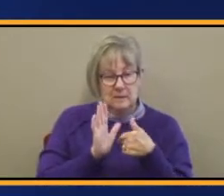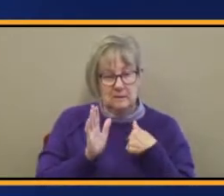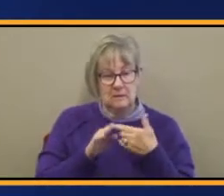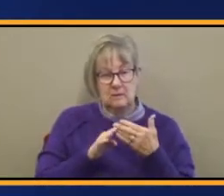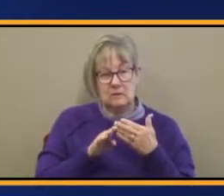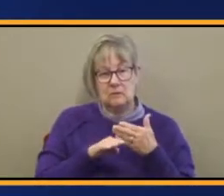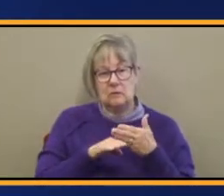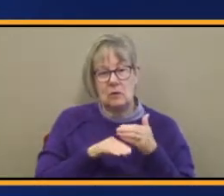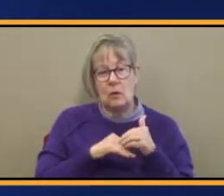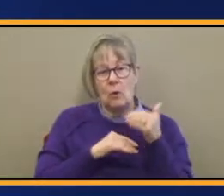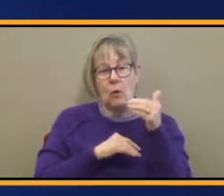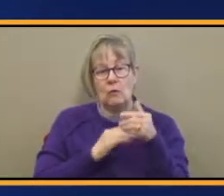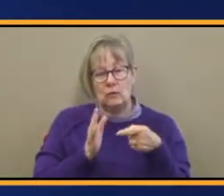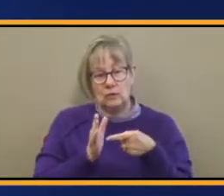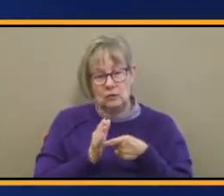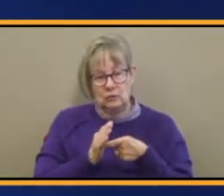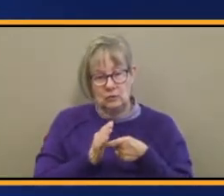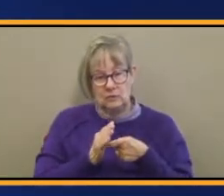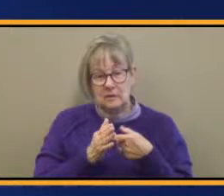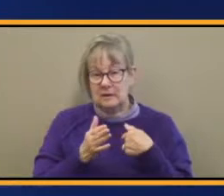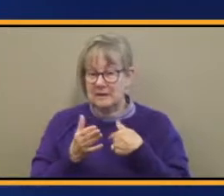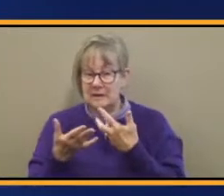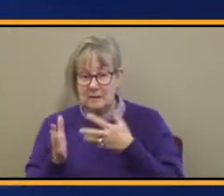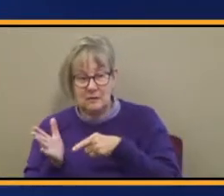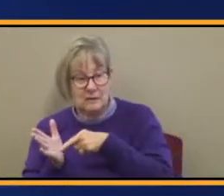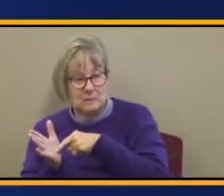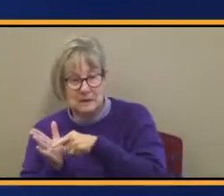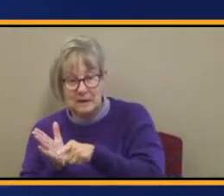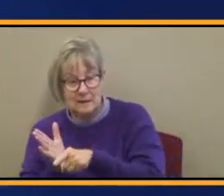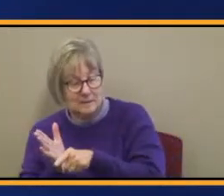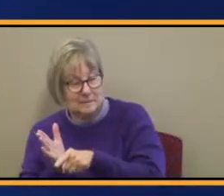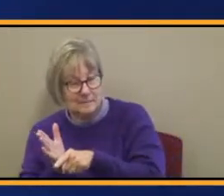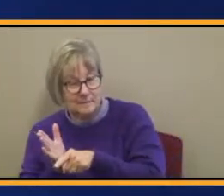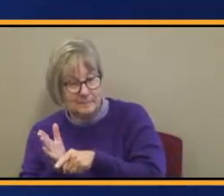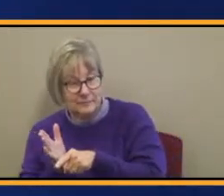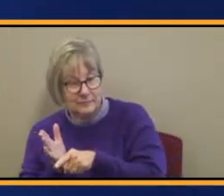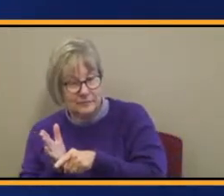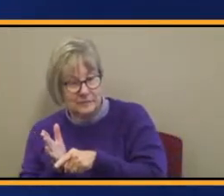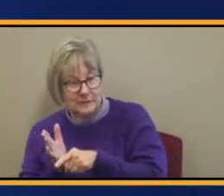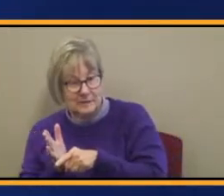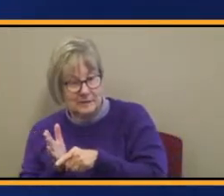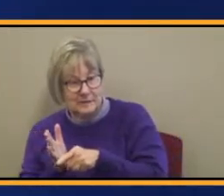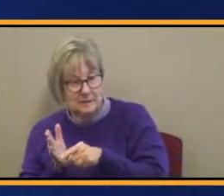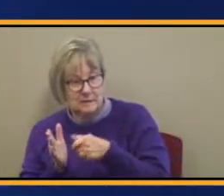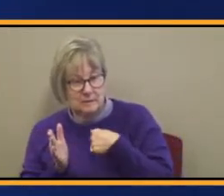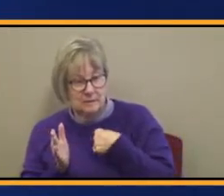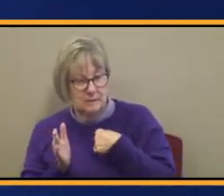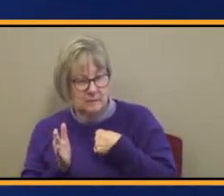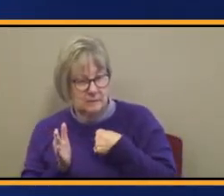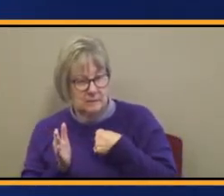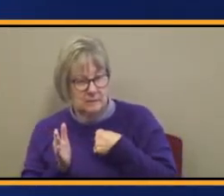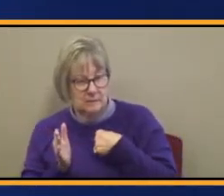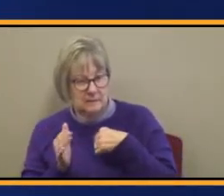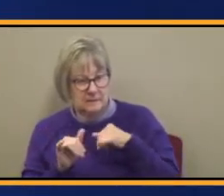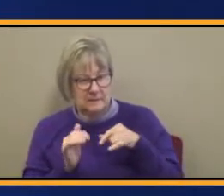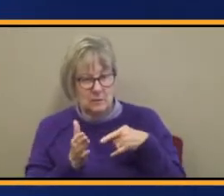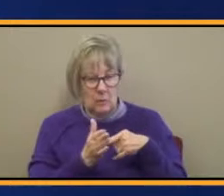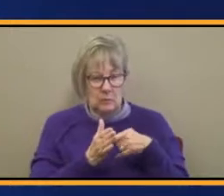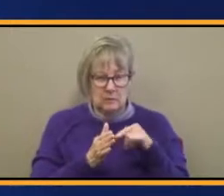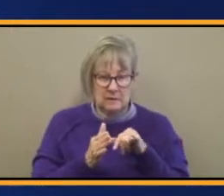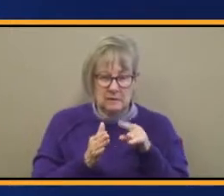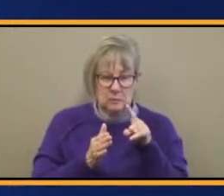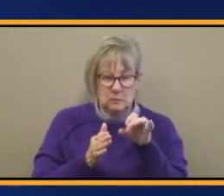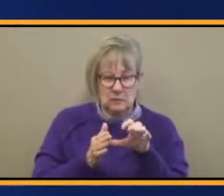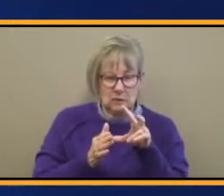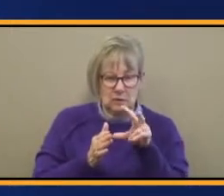overdue, and I had already paid the bill, right? And so I should have still owed like another $30, but